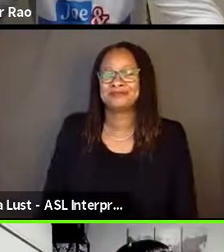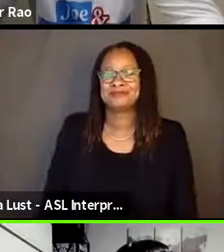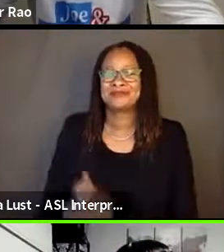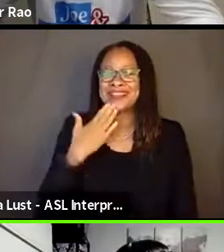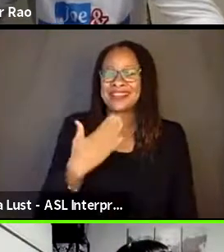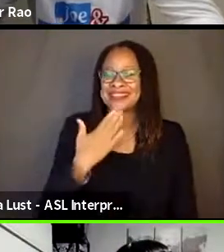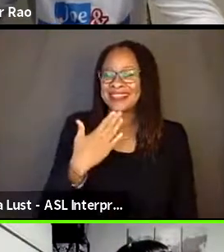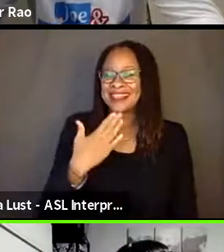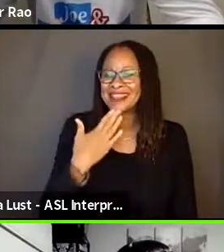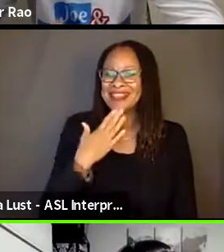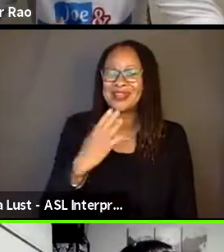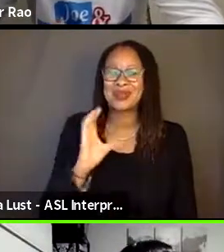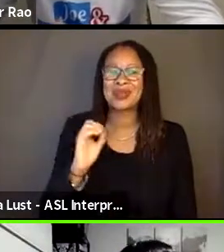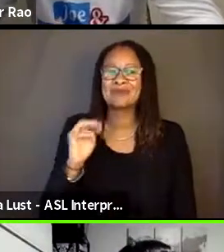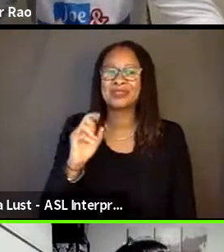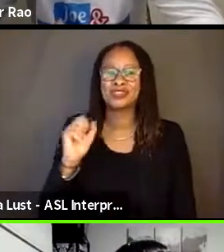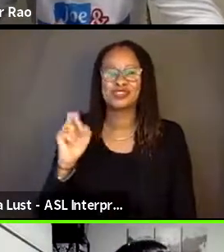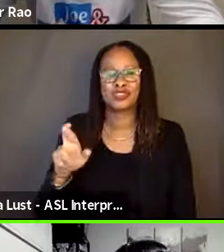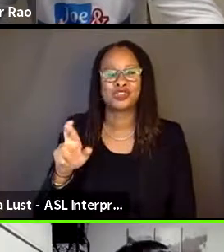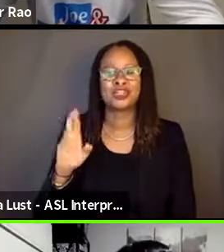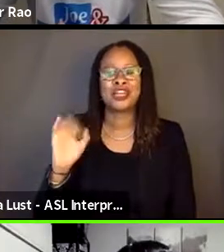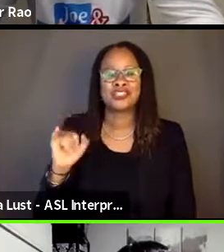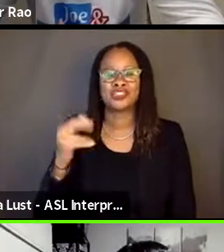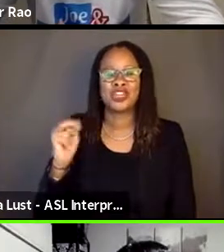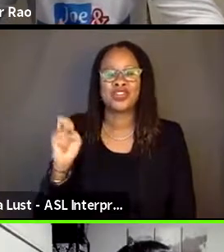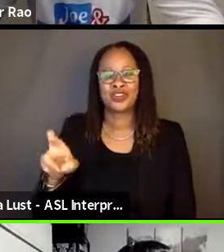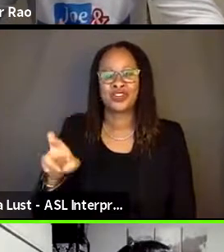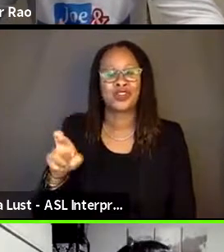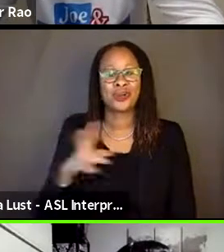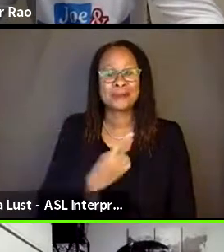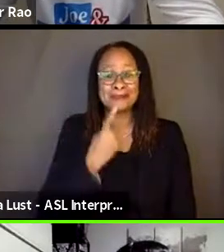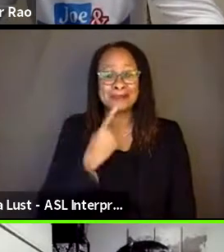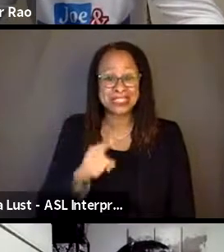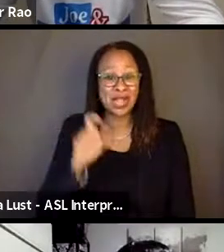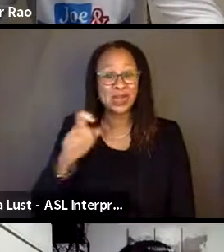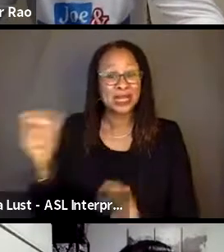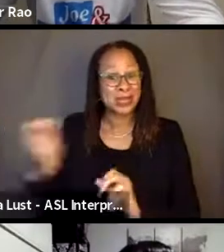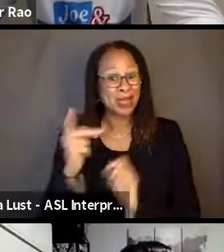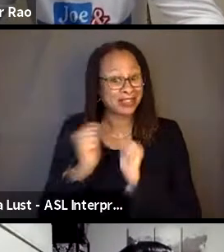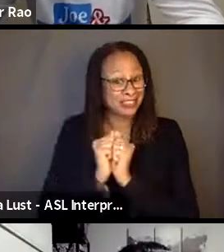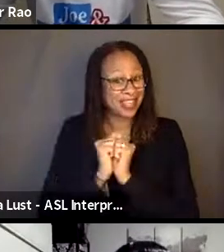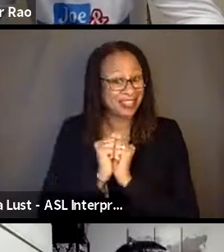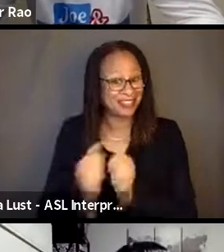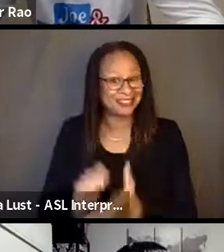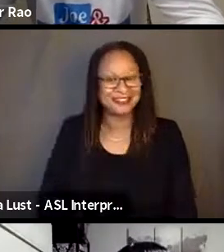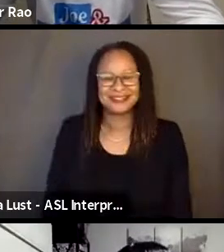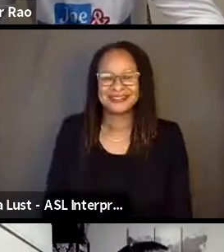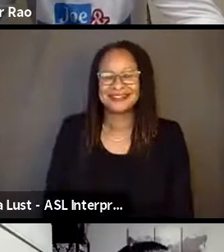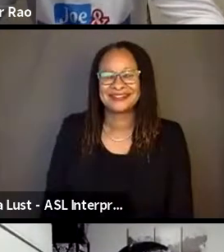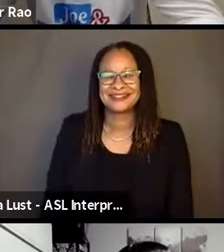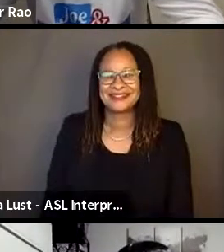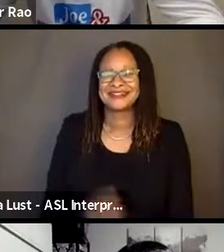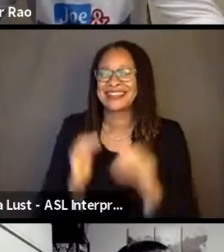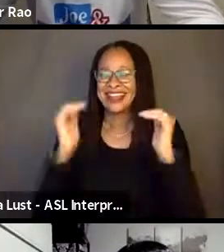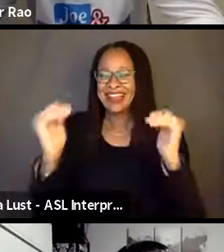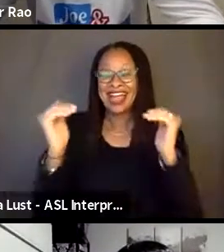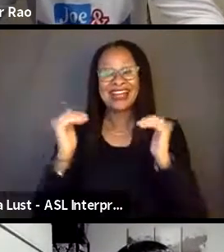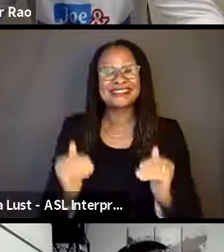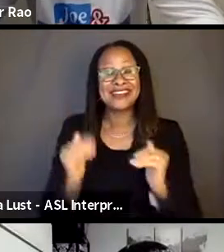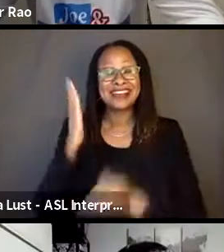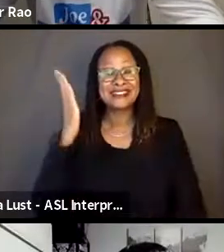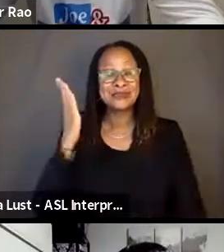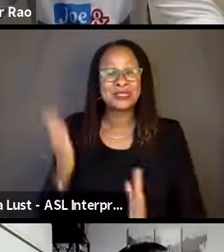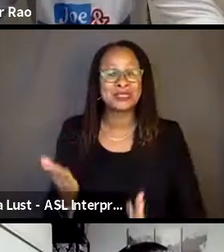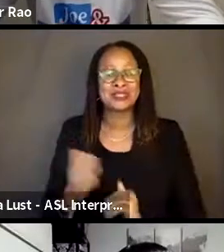Thank you, Commissioner Janer. We've been missing you. We need to get back together. Our next